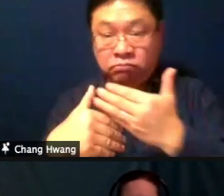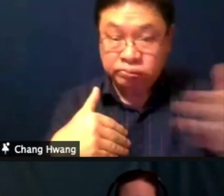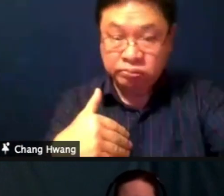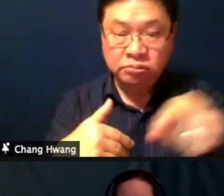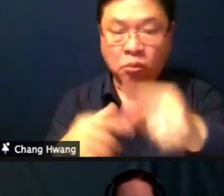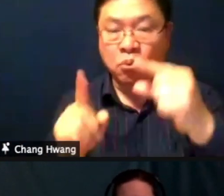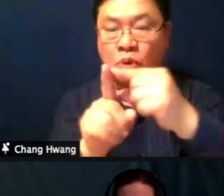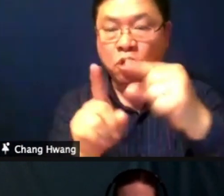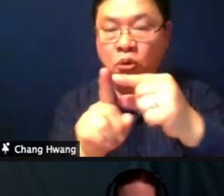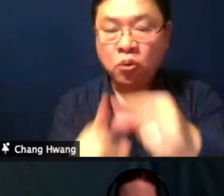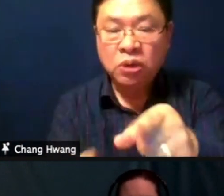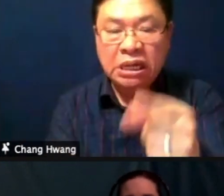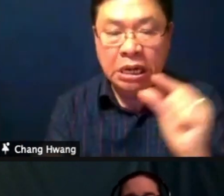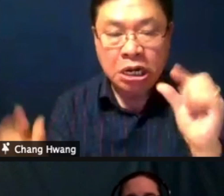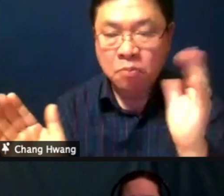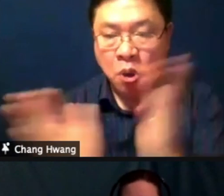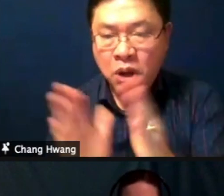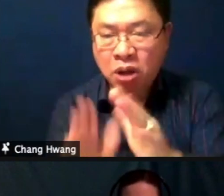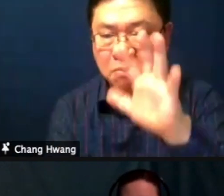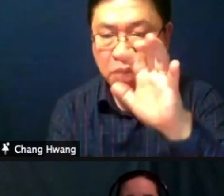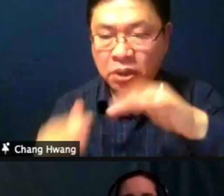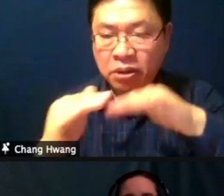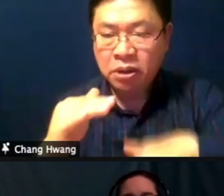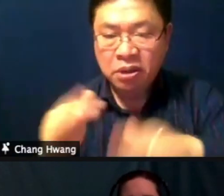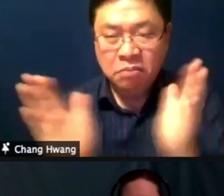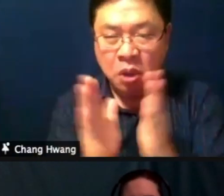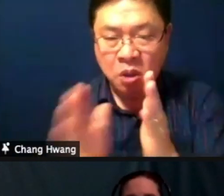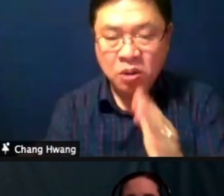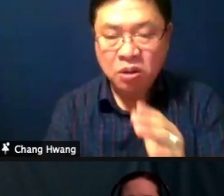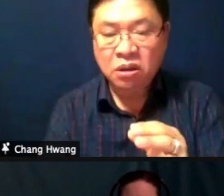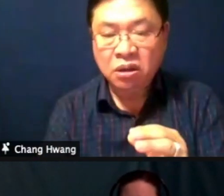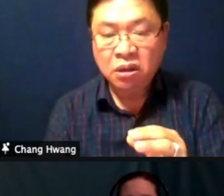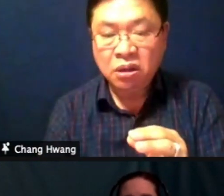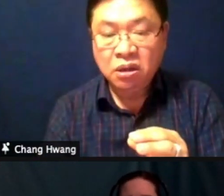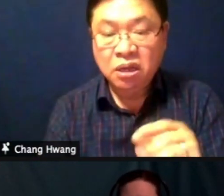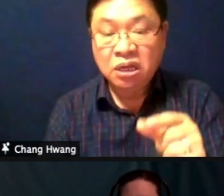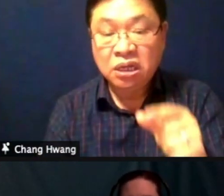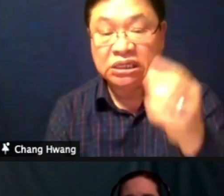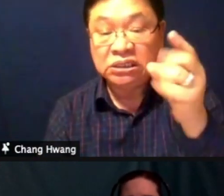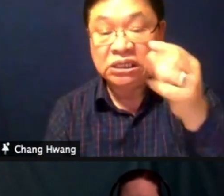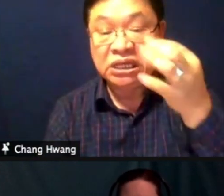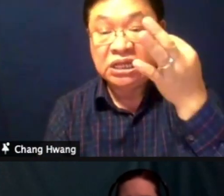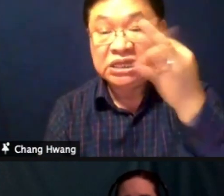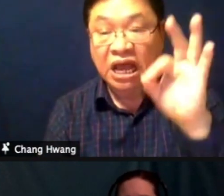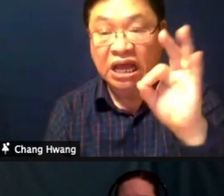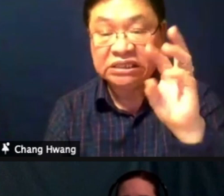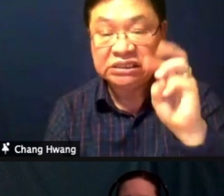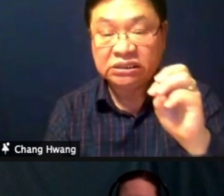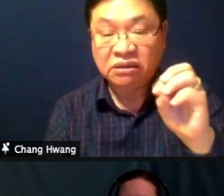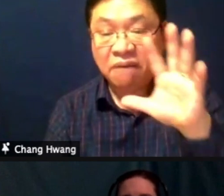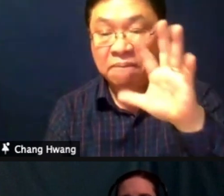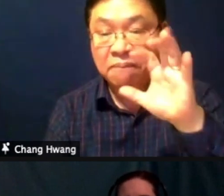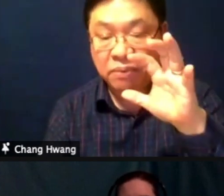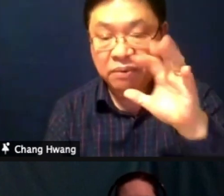1940s, we had Japanese occupation. Beyond that, you will see that the word recognition,